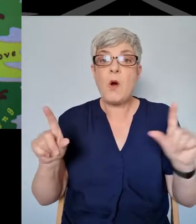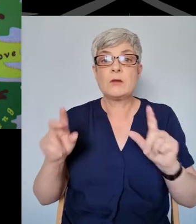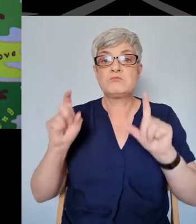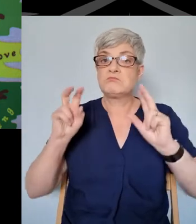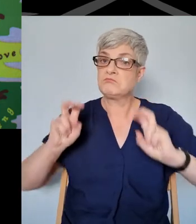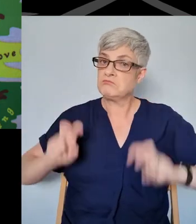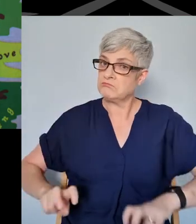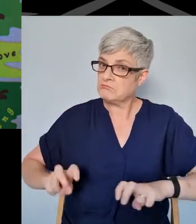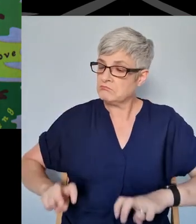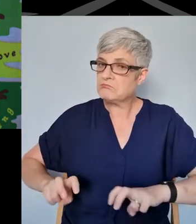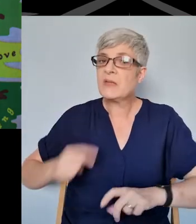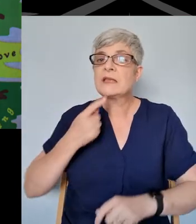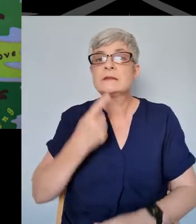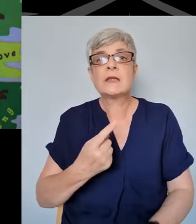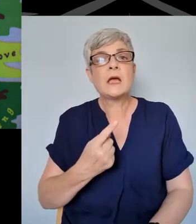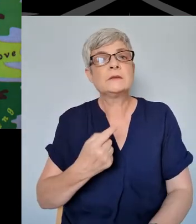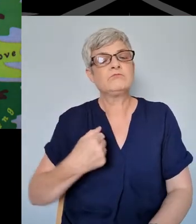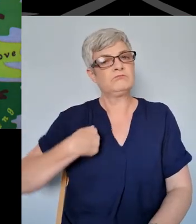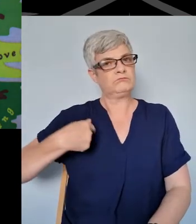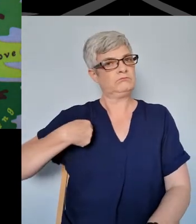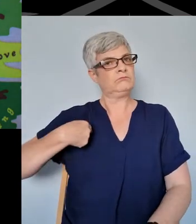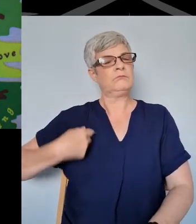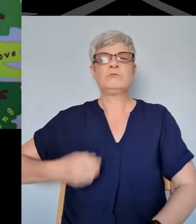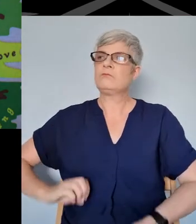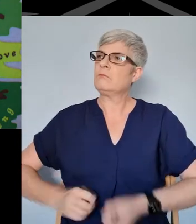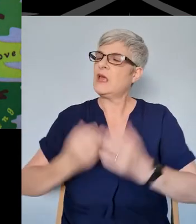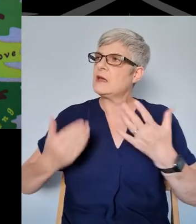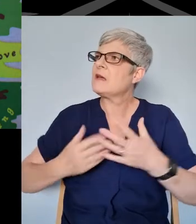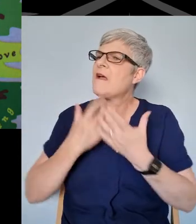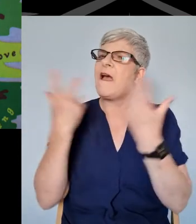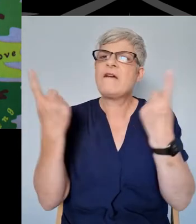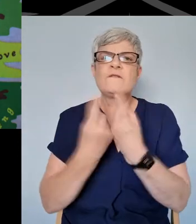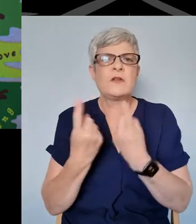throne says, I am making everything new.